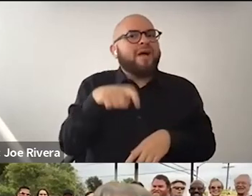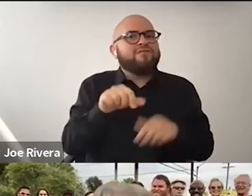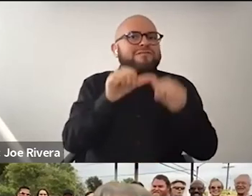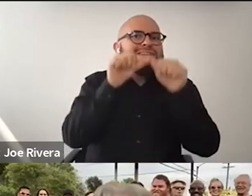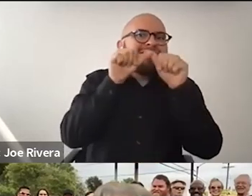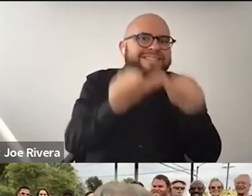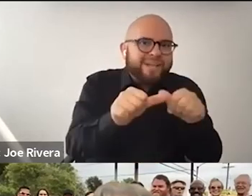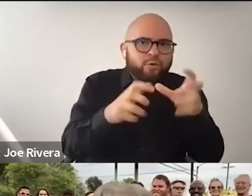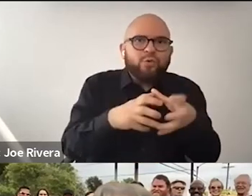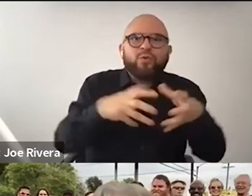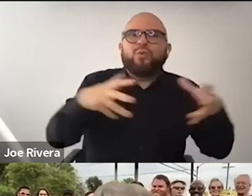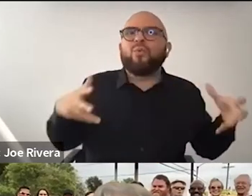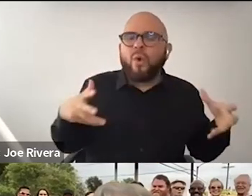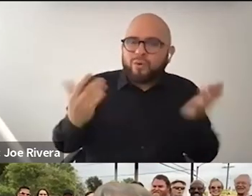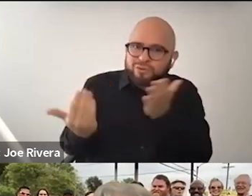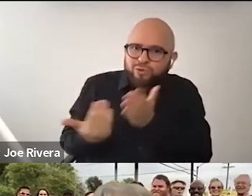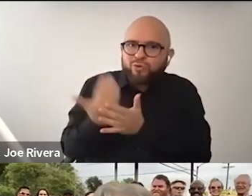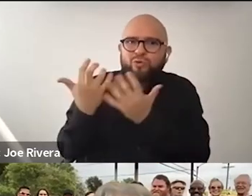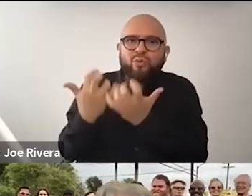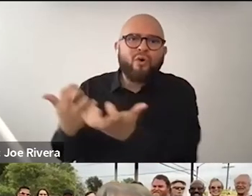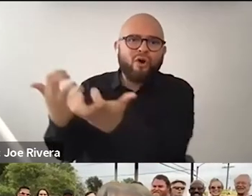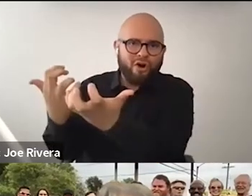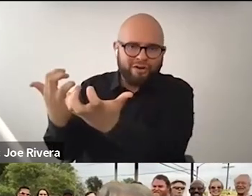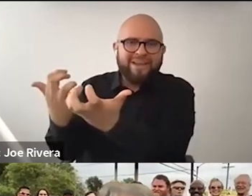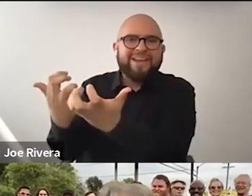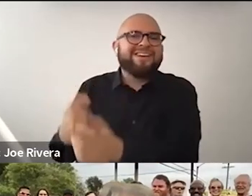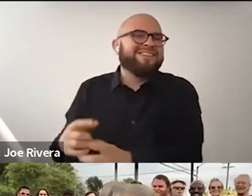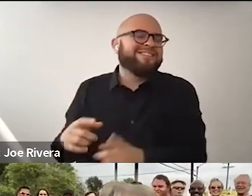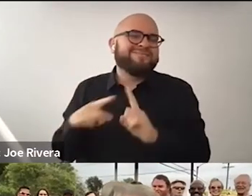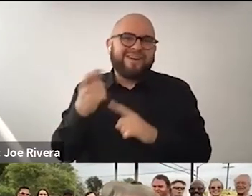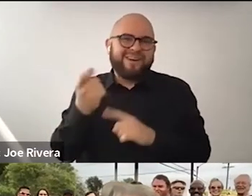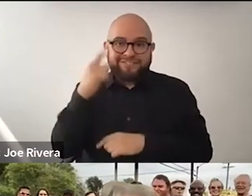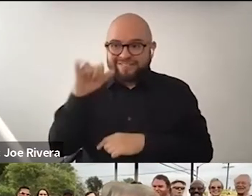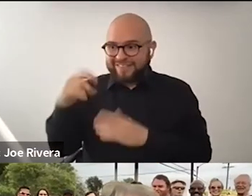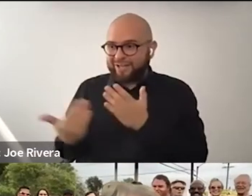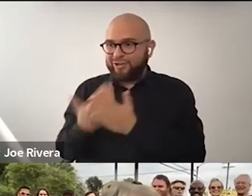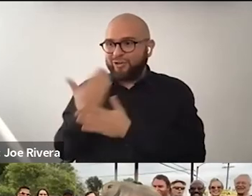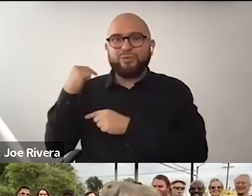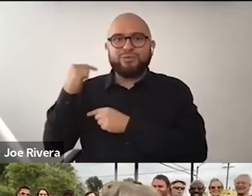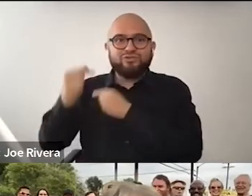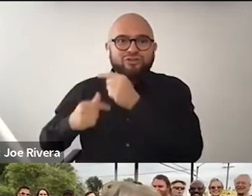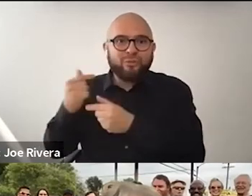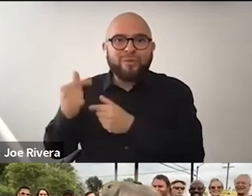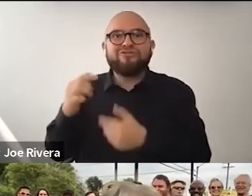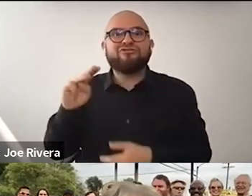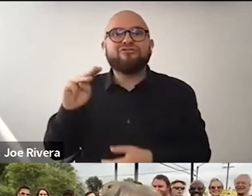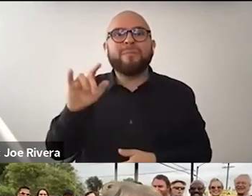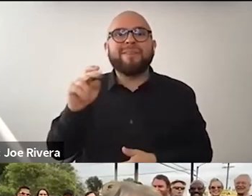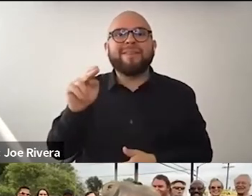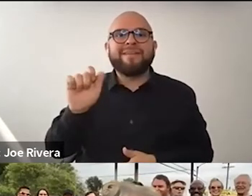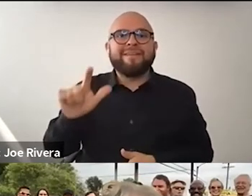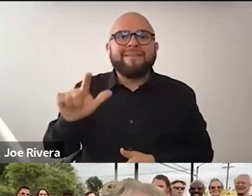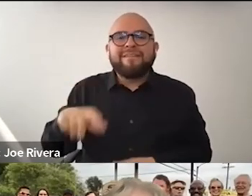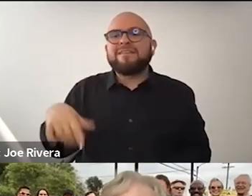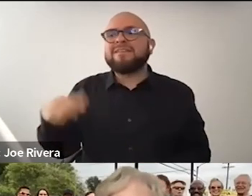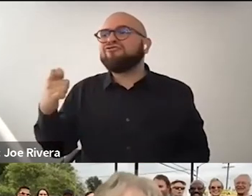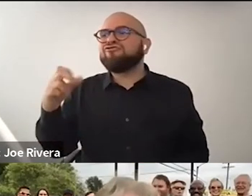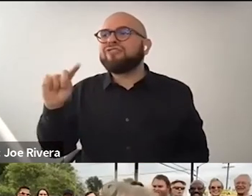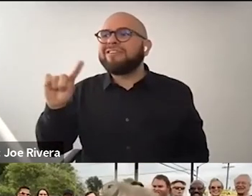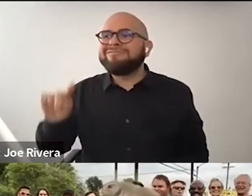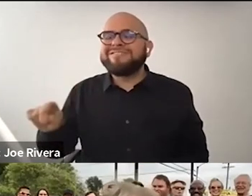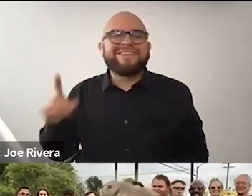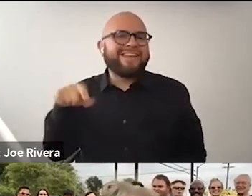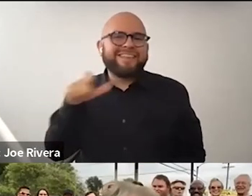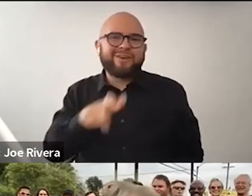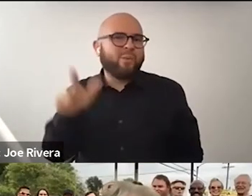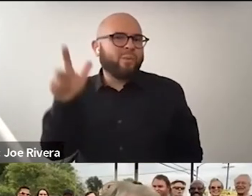have a generation who is a young millennial or Gen Z that does not listen to the radio. And so those numbers are starting to come in and the